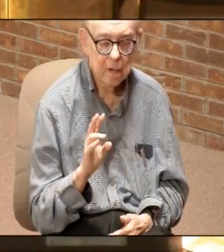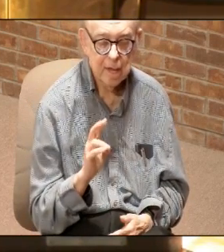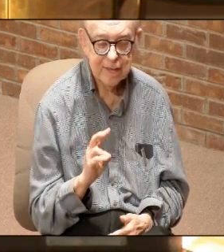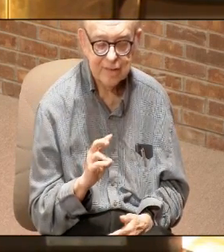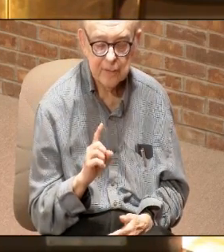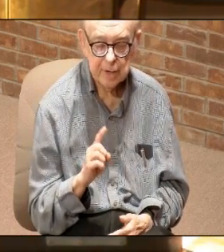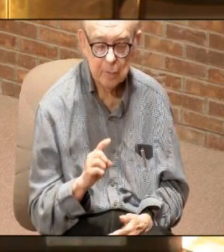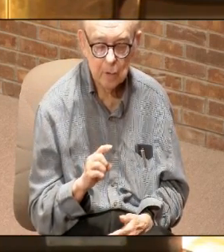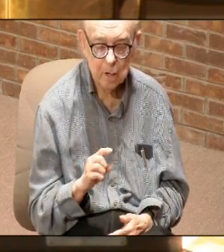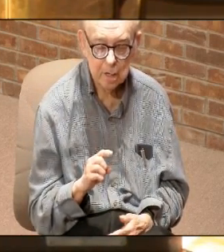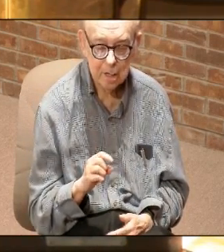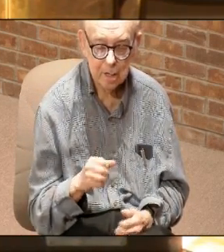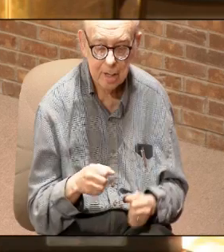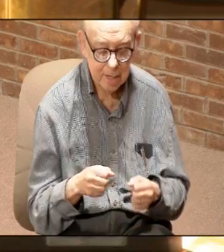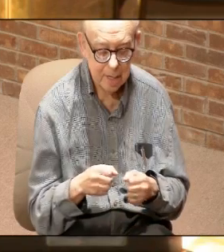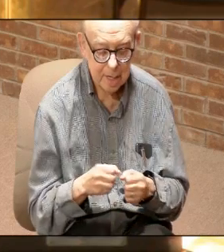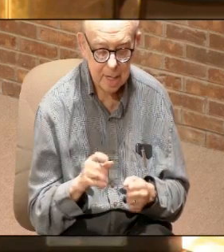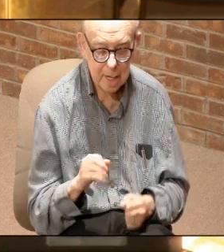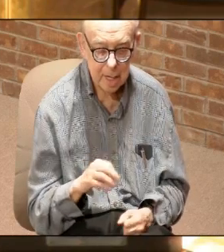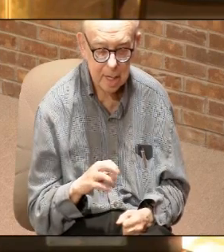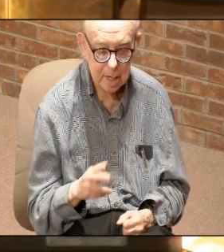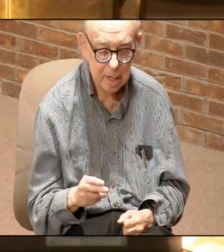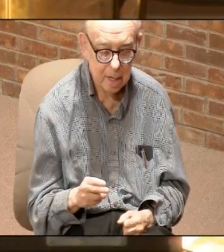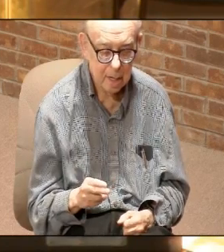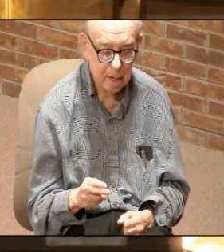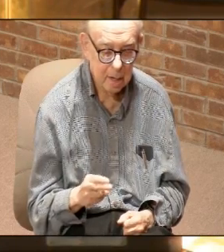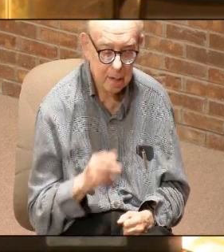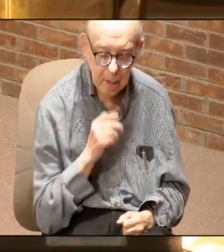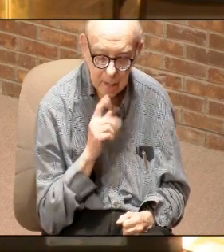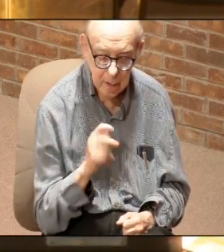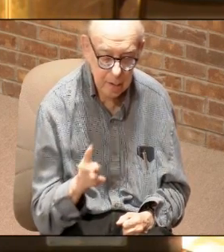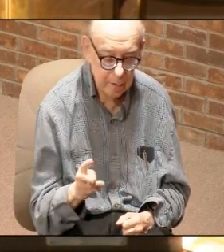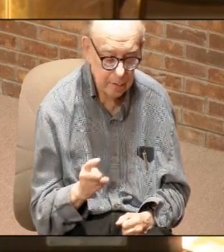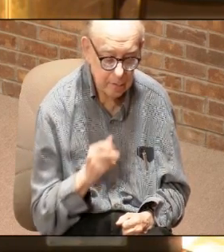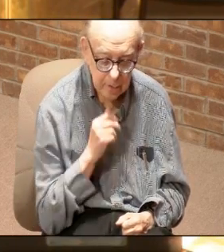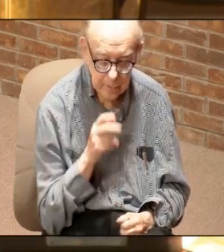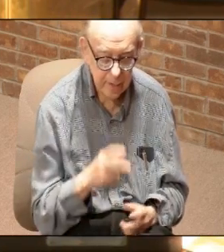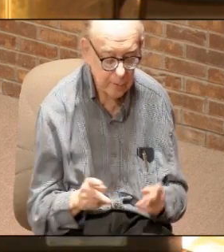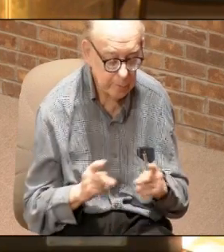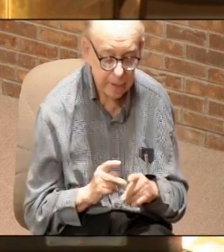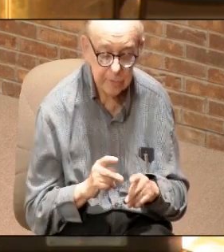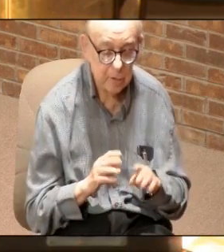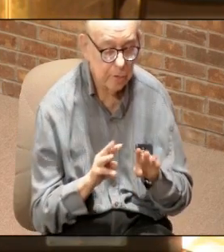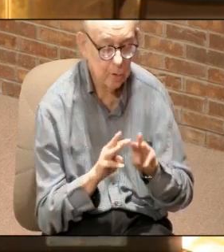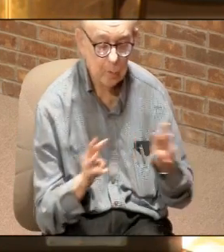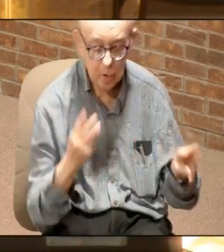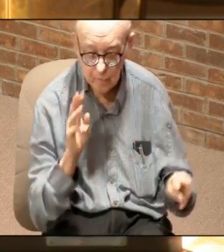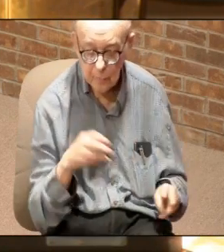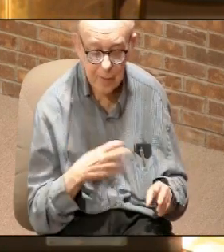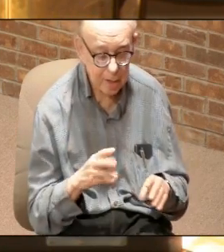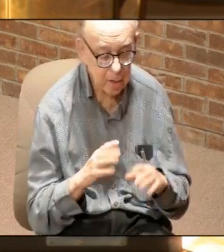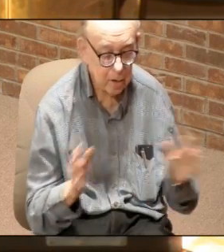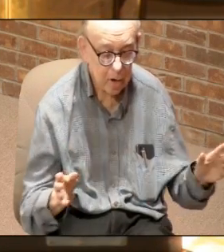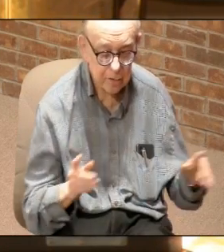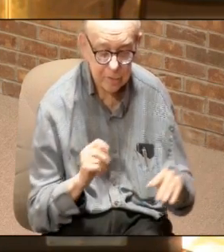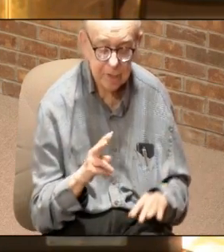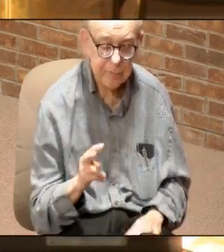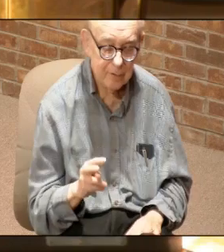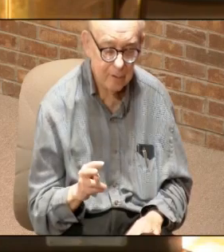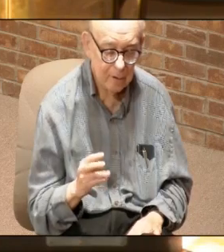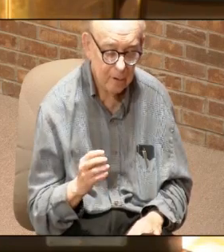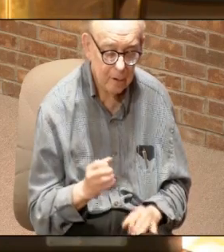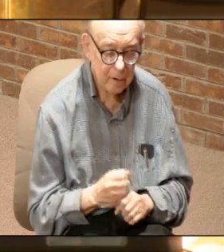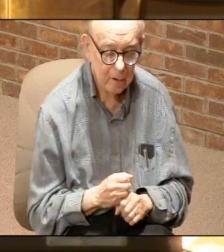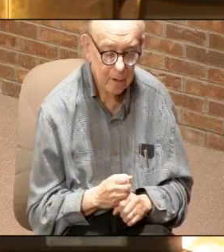71-inch TV, and you don't even have a space on your wall for 71 inches. Okay? You've